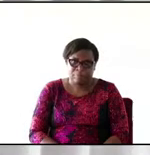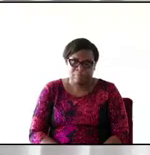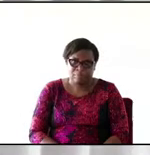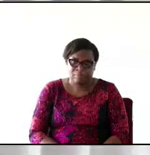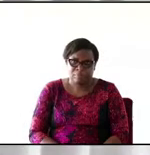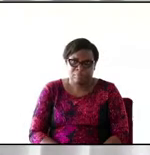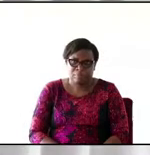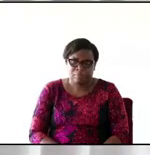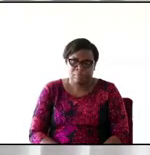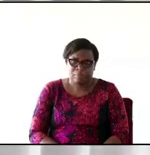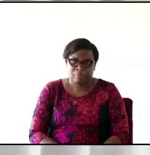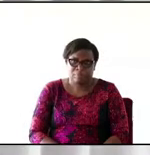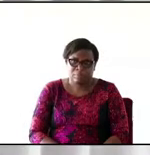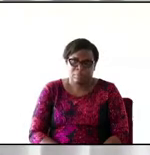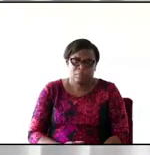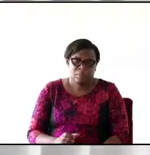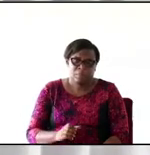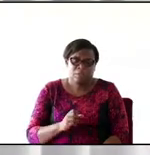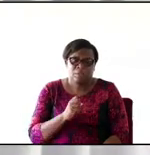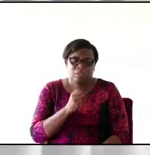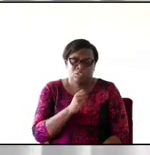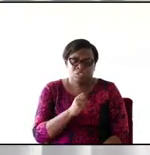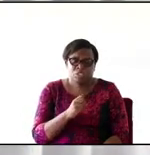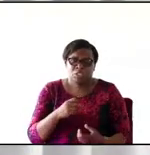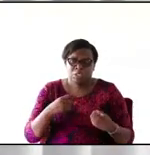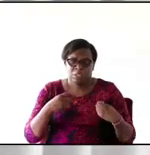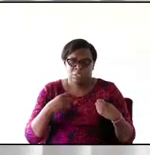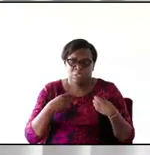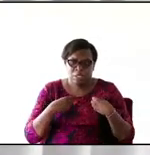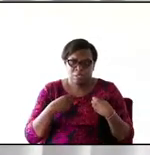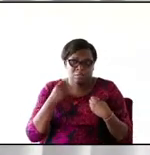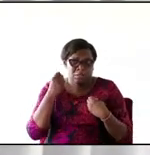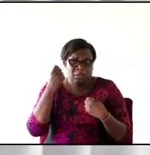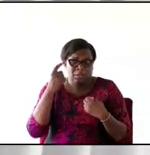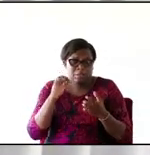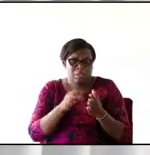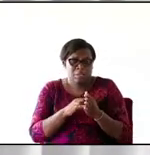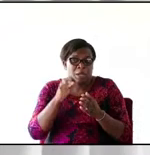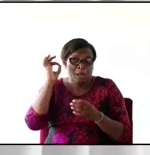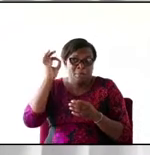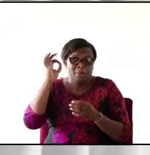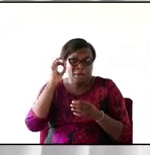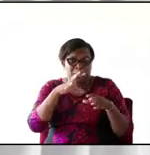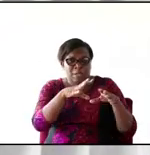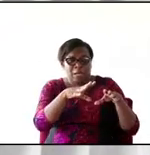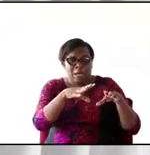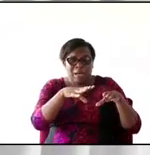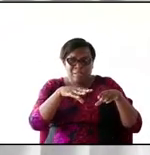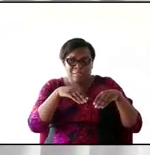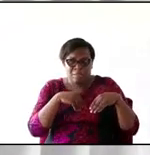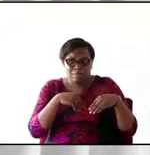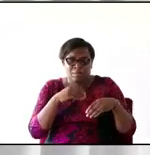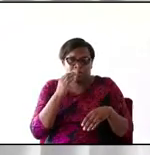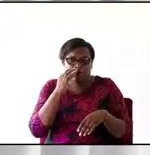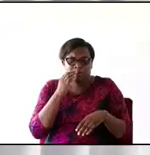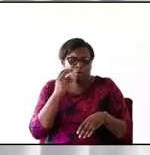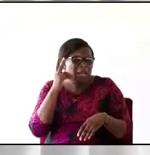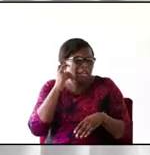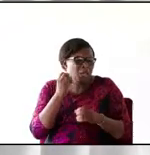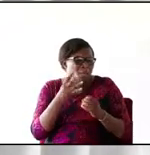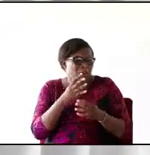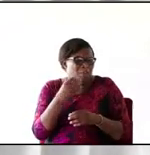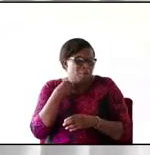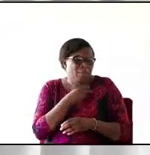up. She has the impression that pastor has accepted me. I hear a lot of my members saying,